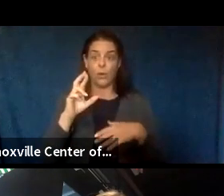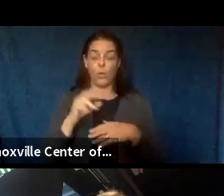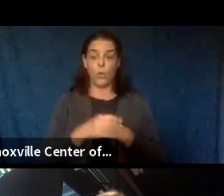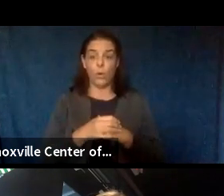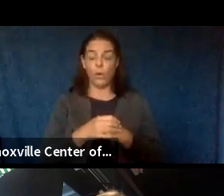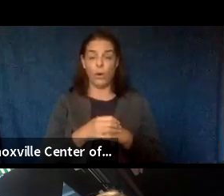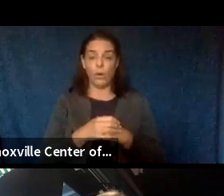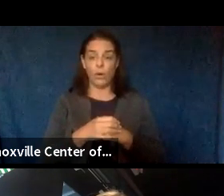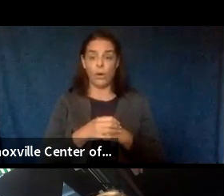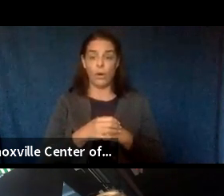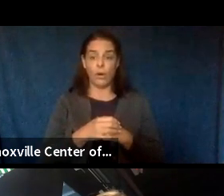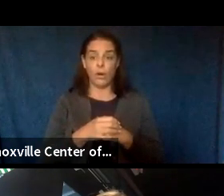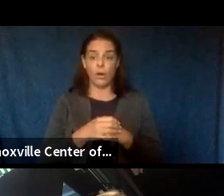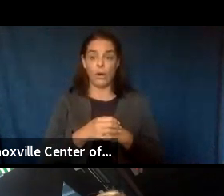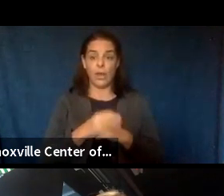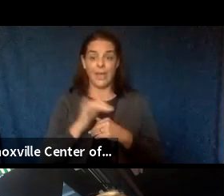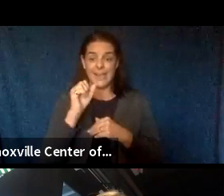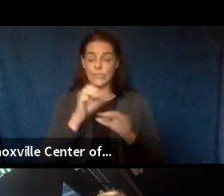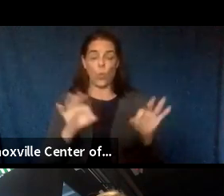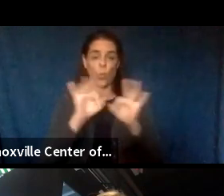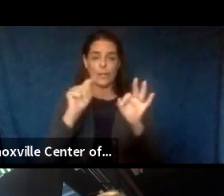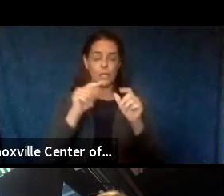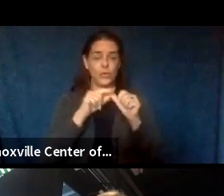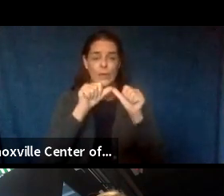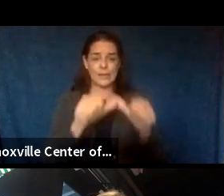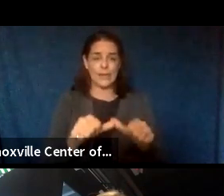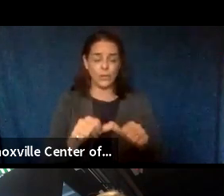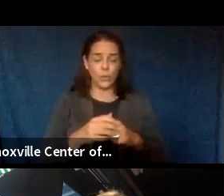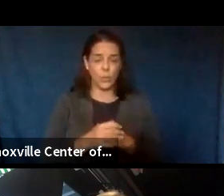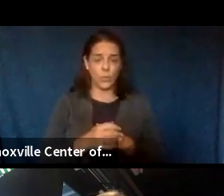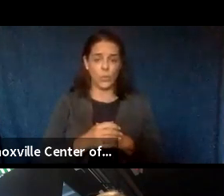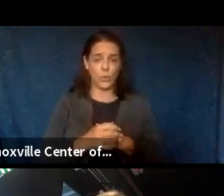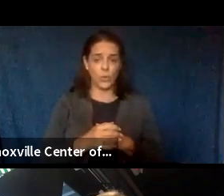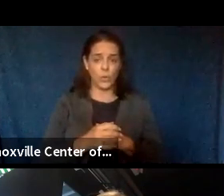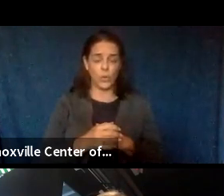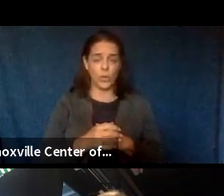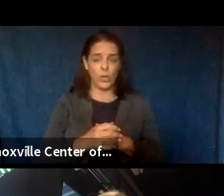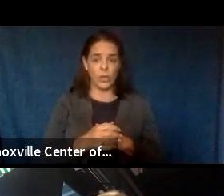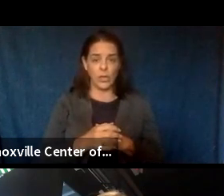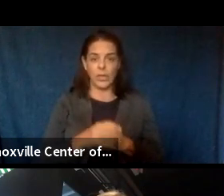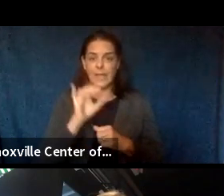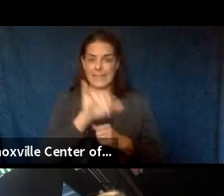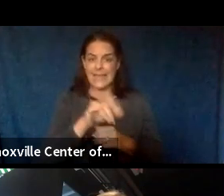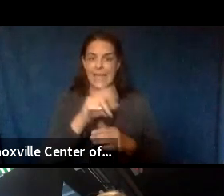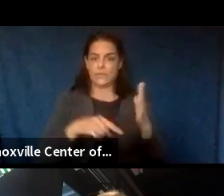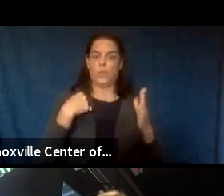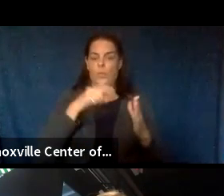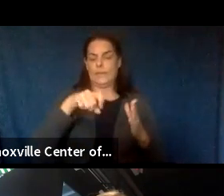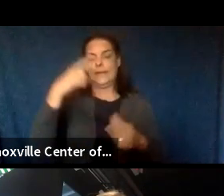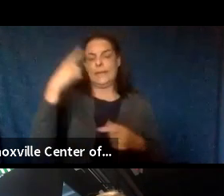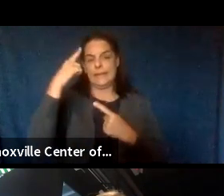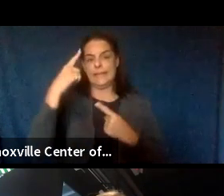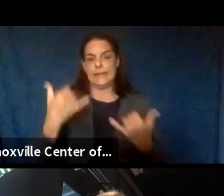digitally to continue it? So that's something I think we just need to think about right now.